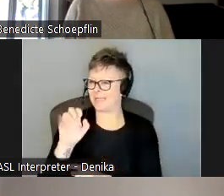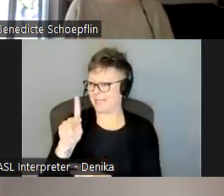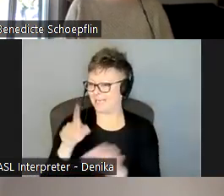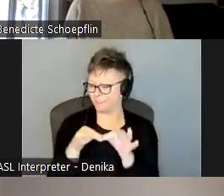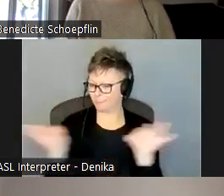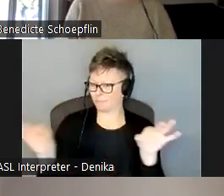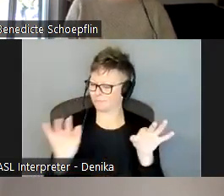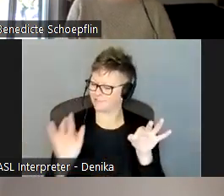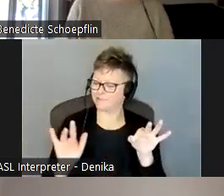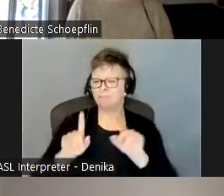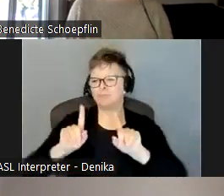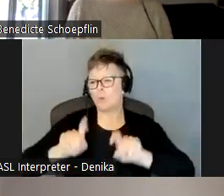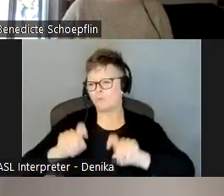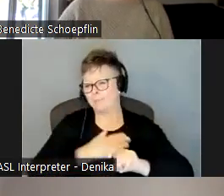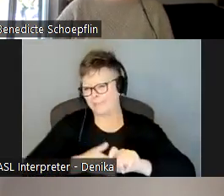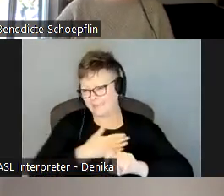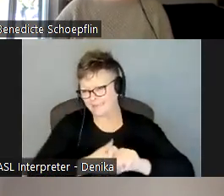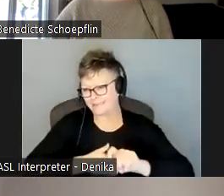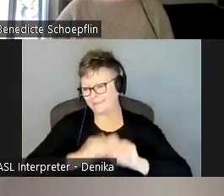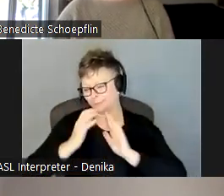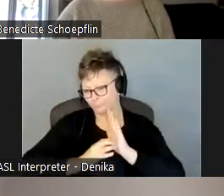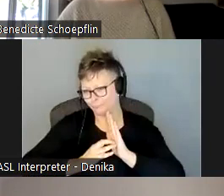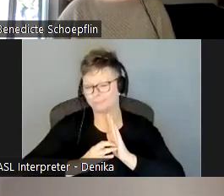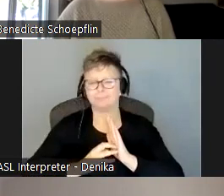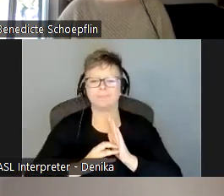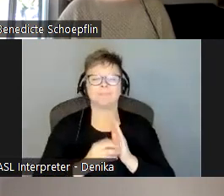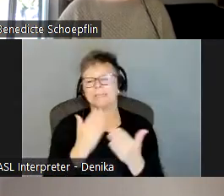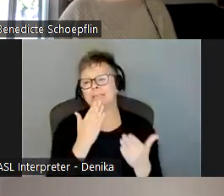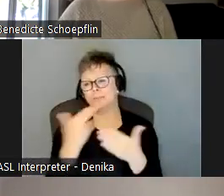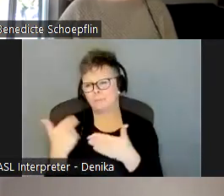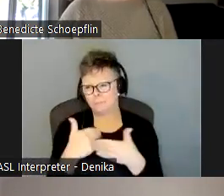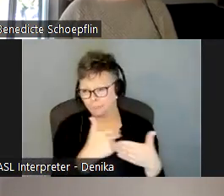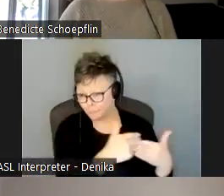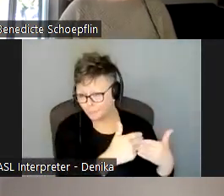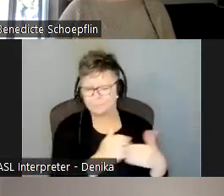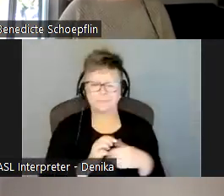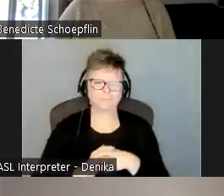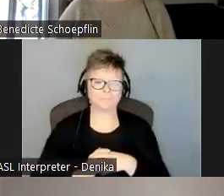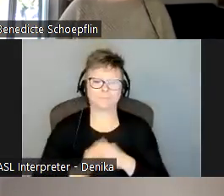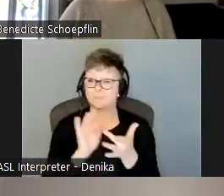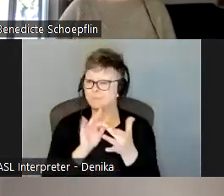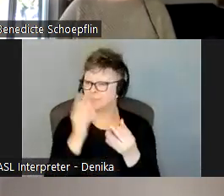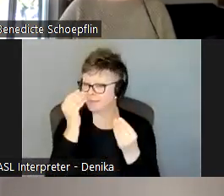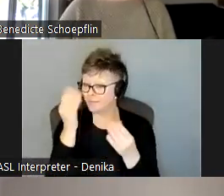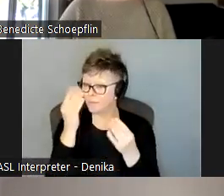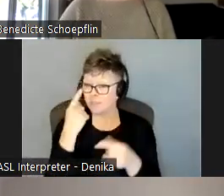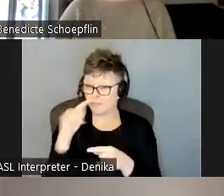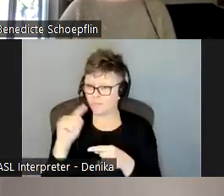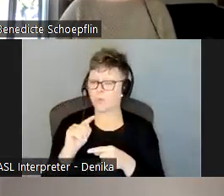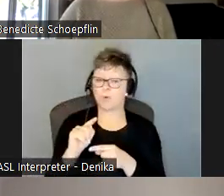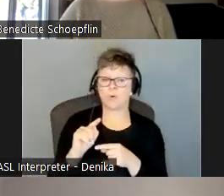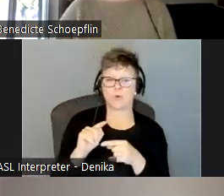short survey. We'd appreciate your feedback. We thank you for participating. Our contact information for both CNPA